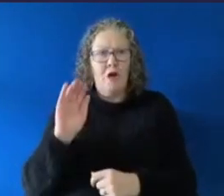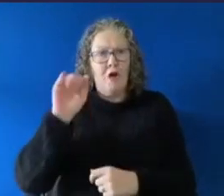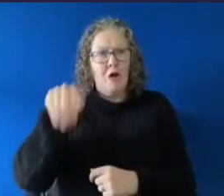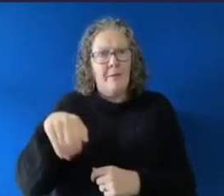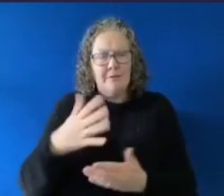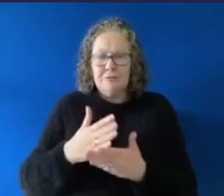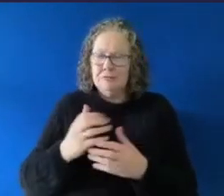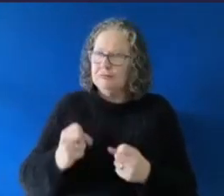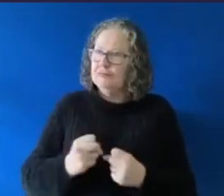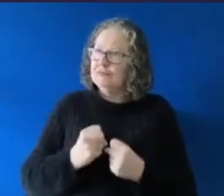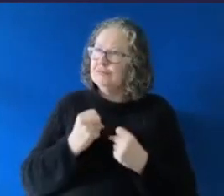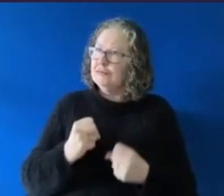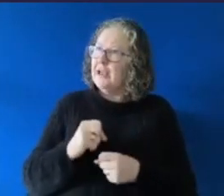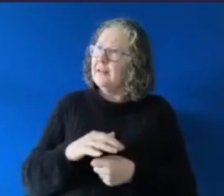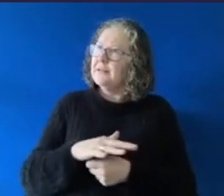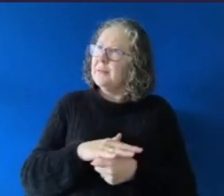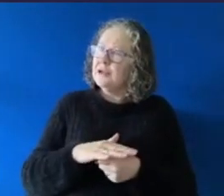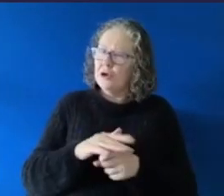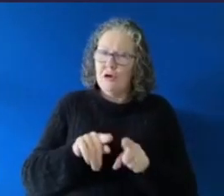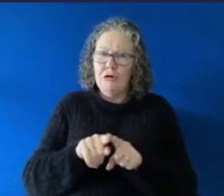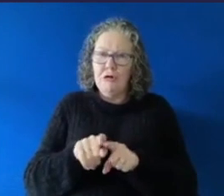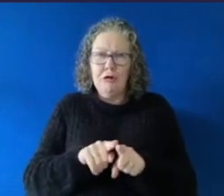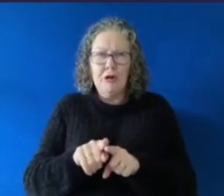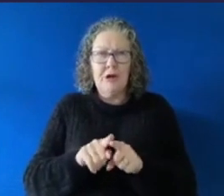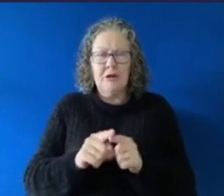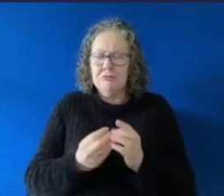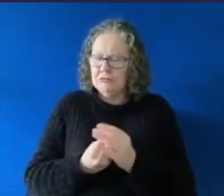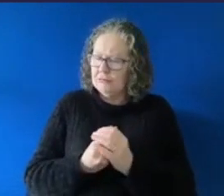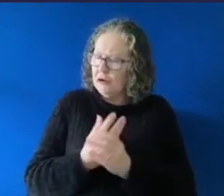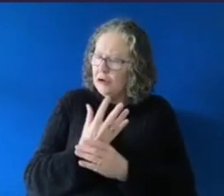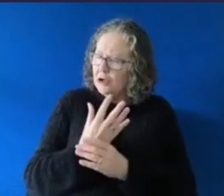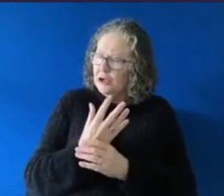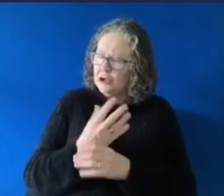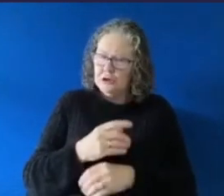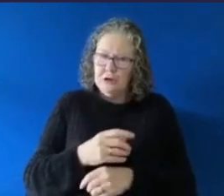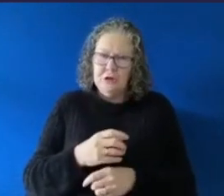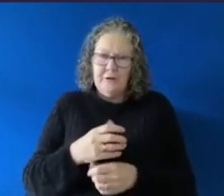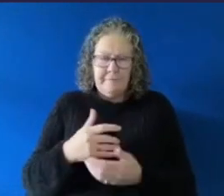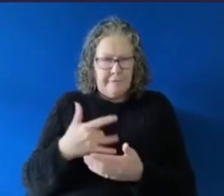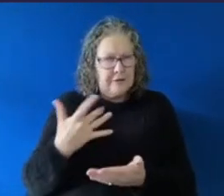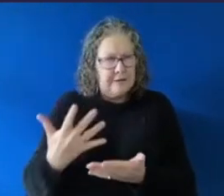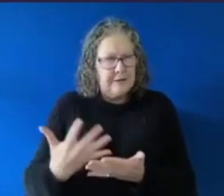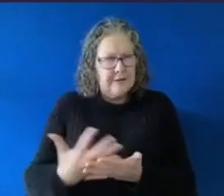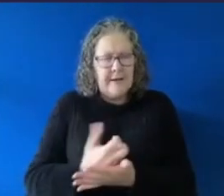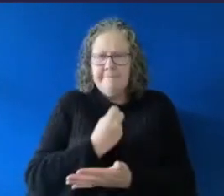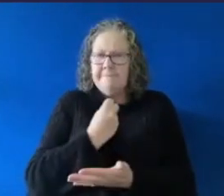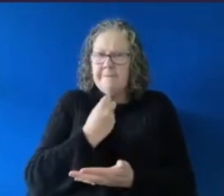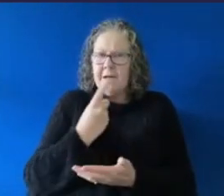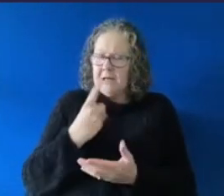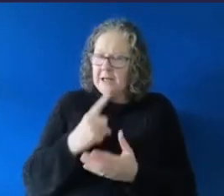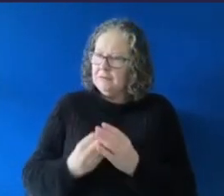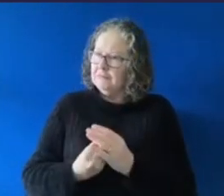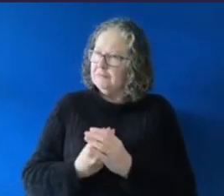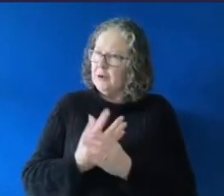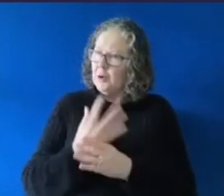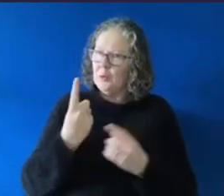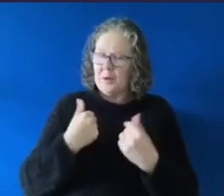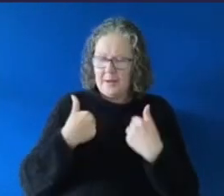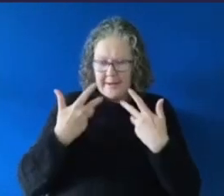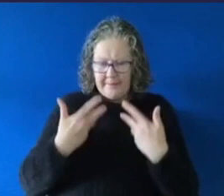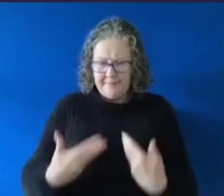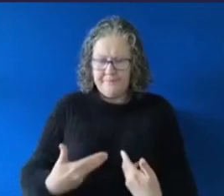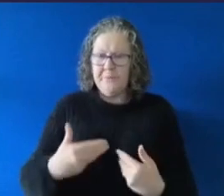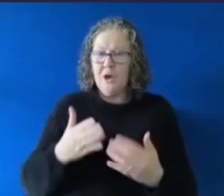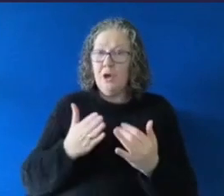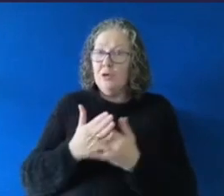strength, renewal, learning and growth, security, privacy, and growing into one's own. In our own love and experience